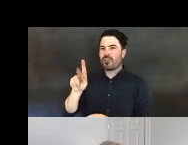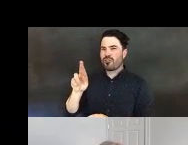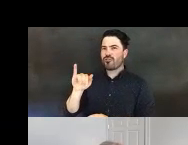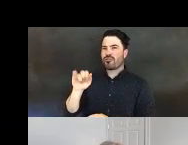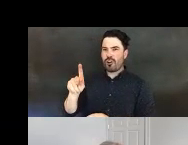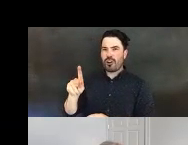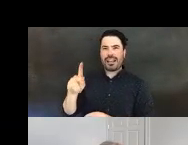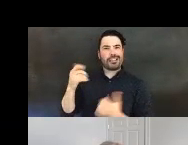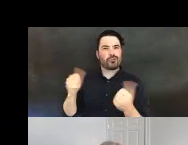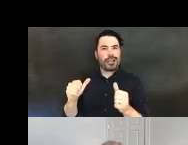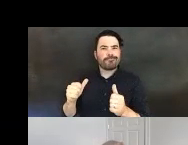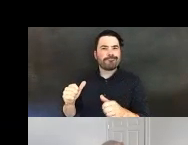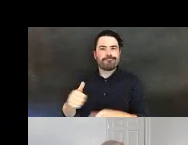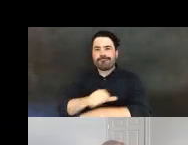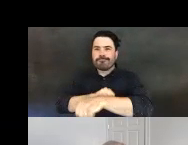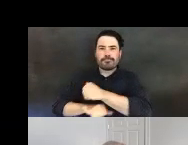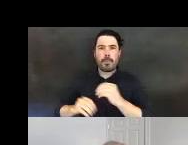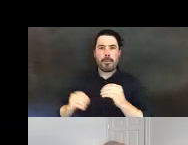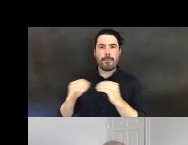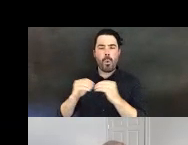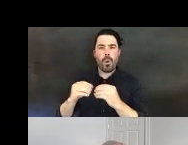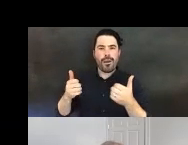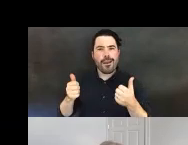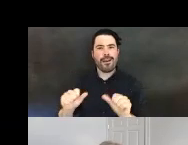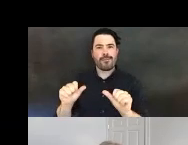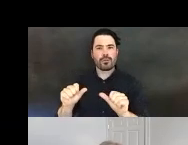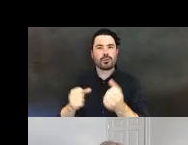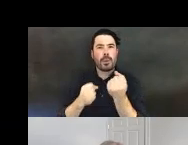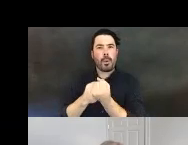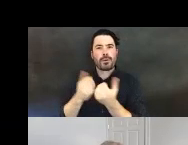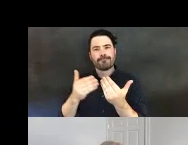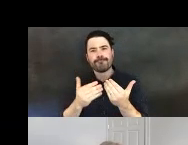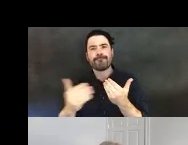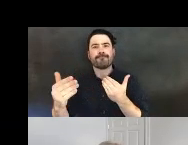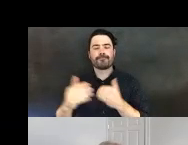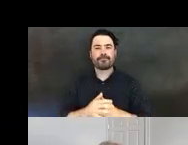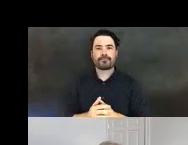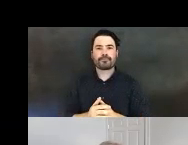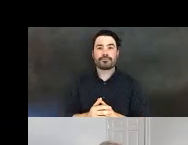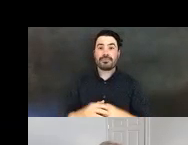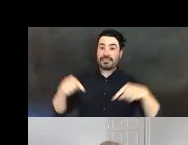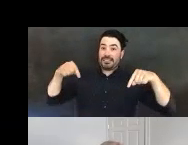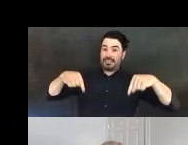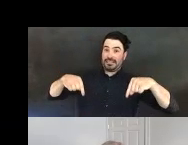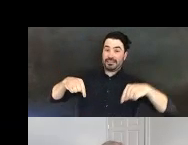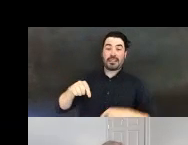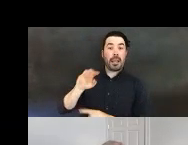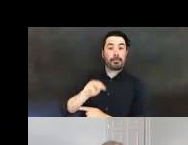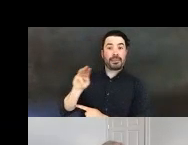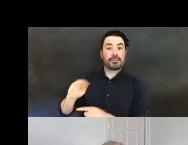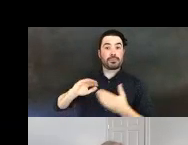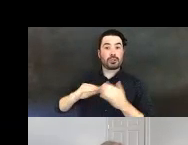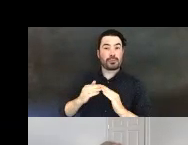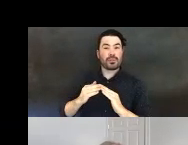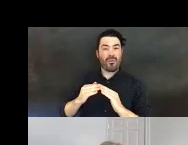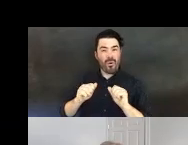and beyond. For our part, we, the Michigan Medicine community, and all of us must